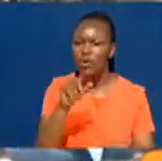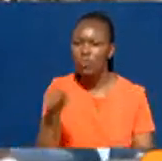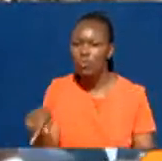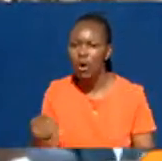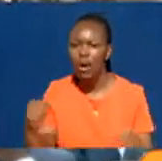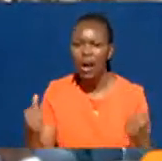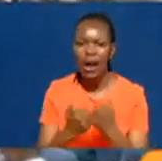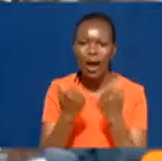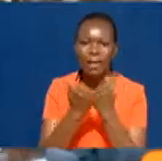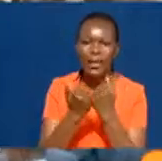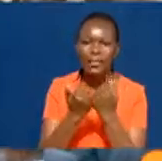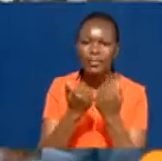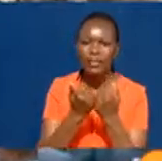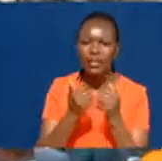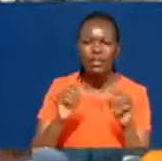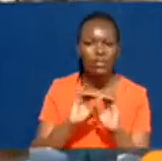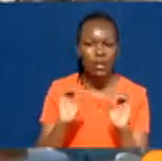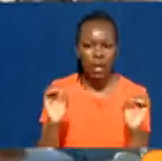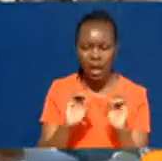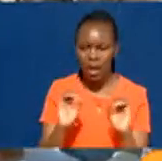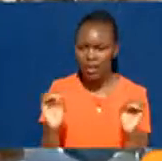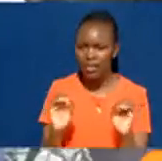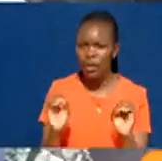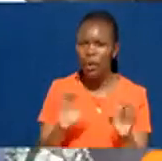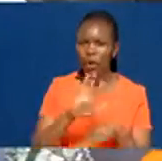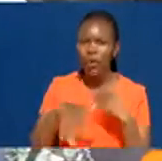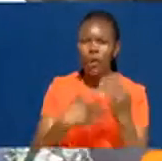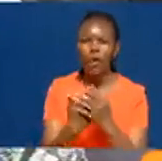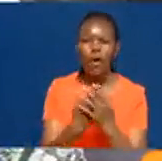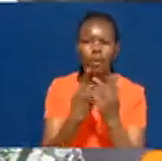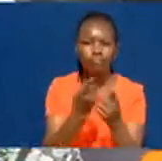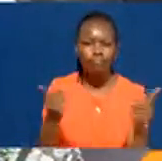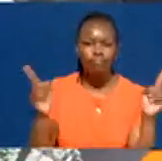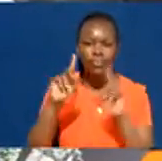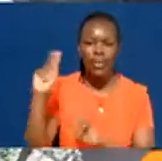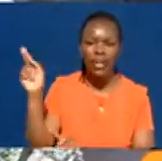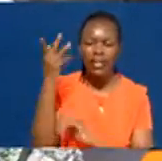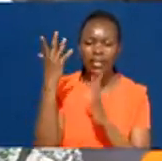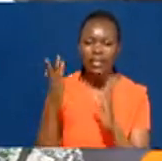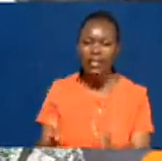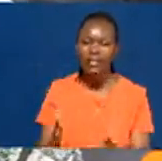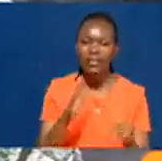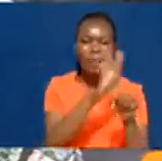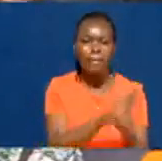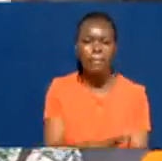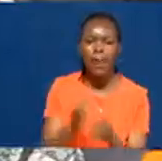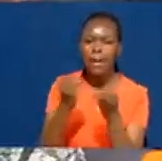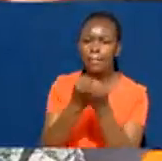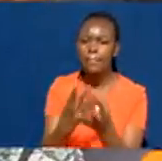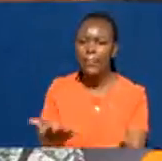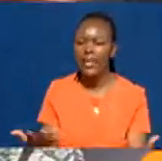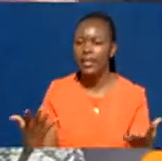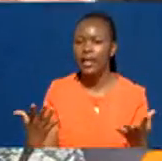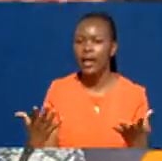viongozi katika taifa letu la Kenya. Wananchi wengi wameangaishwa, wamesumbuliwa,